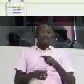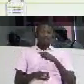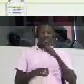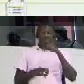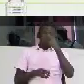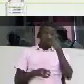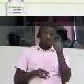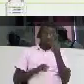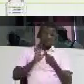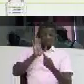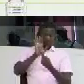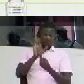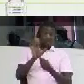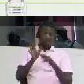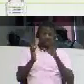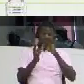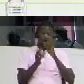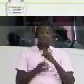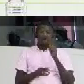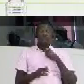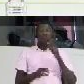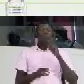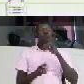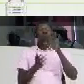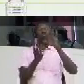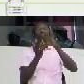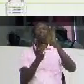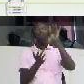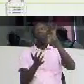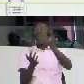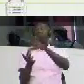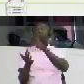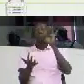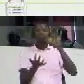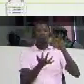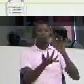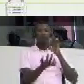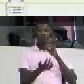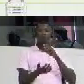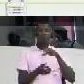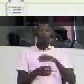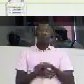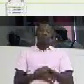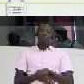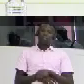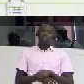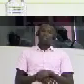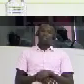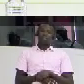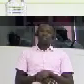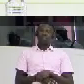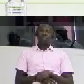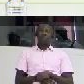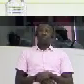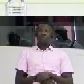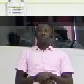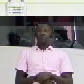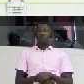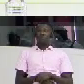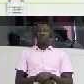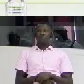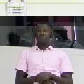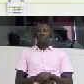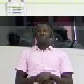were some people that were identified. So they am pour génne leen. So they had to now take them out from the rest.